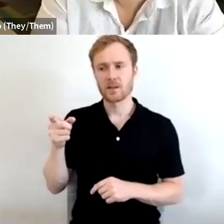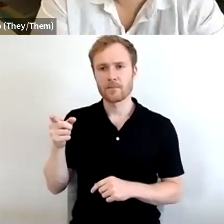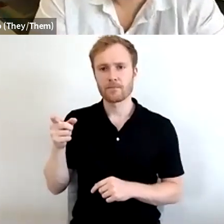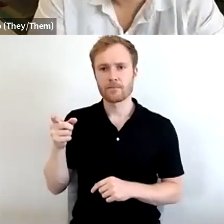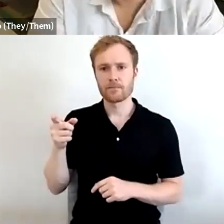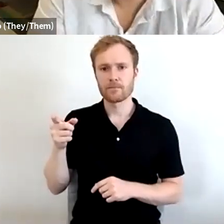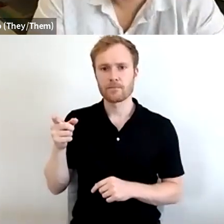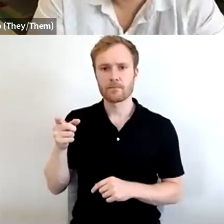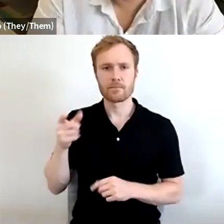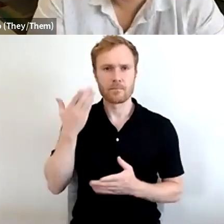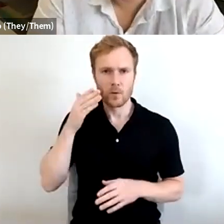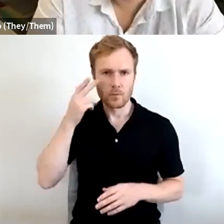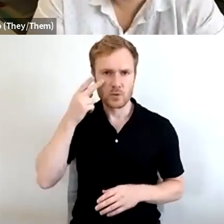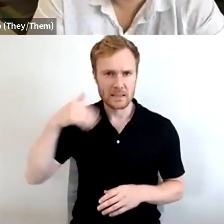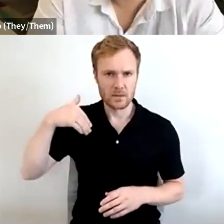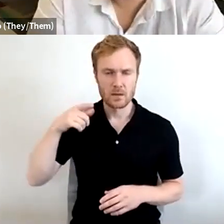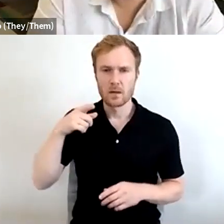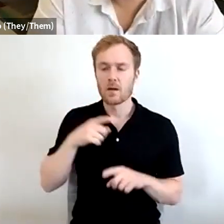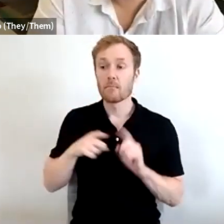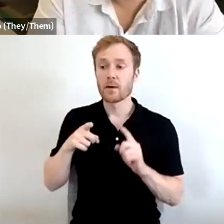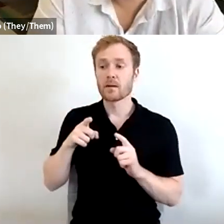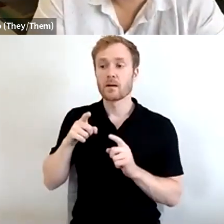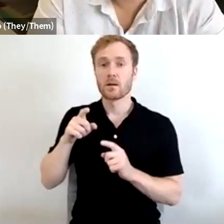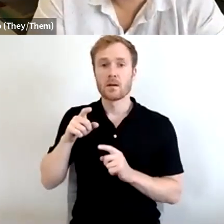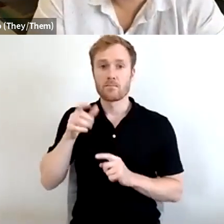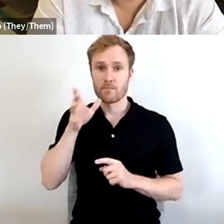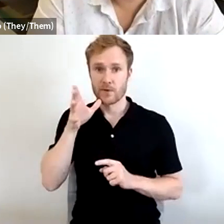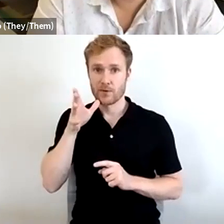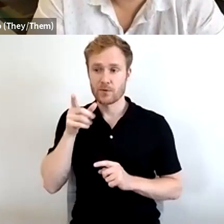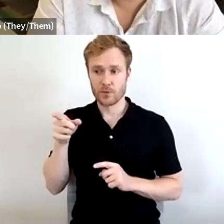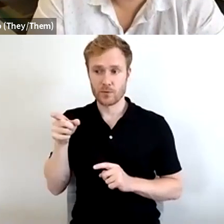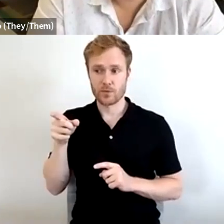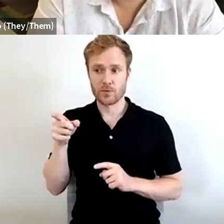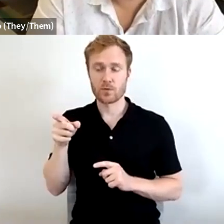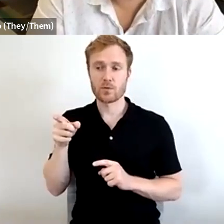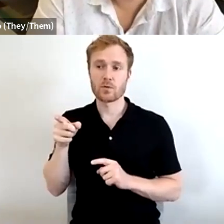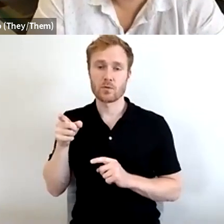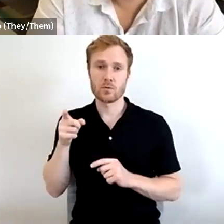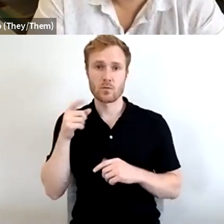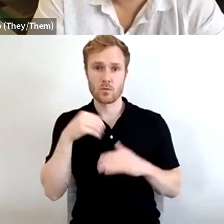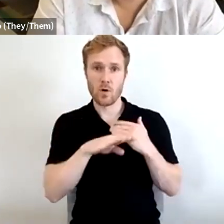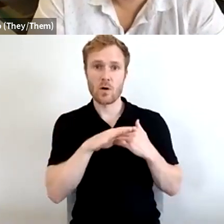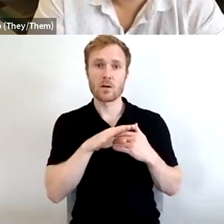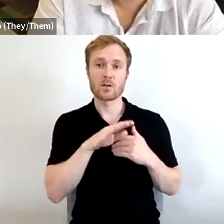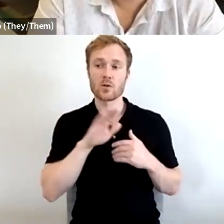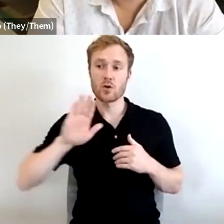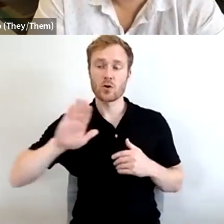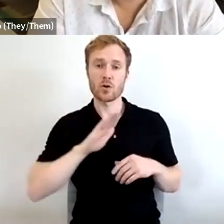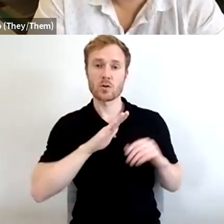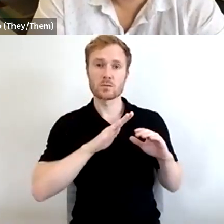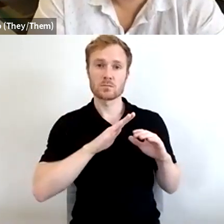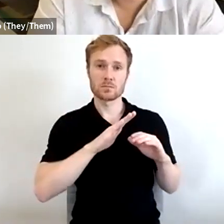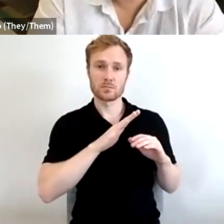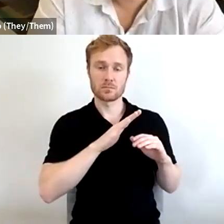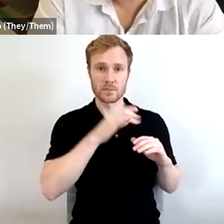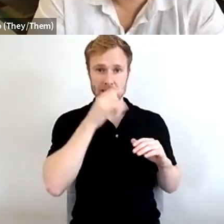her or not, but there was this link of this mother who got on Facebook on her child's on her child's profile